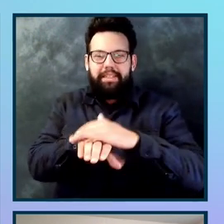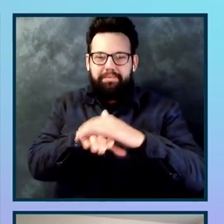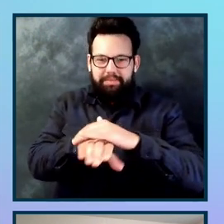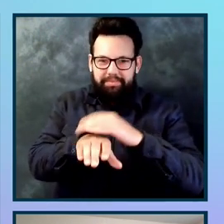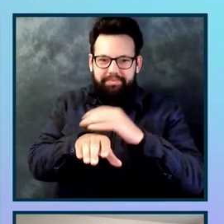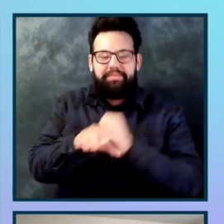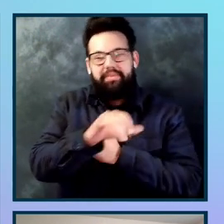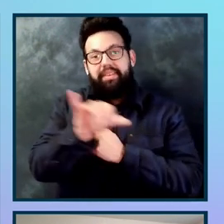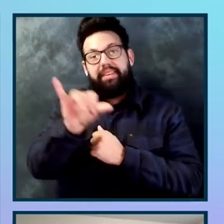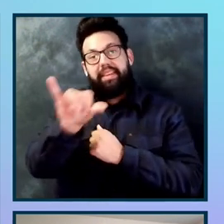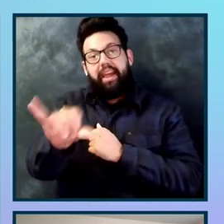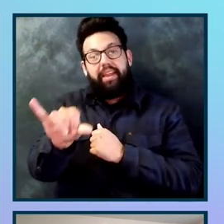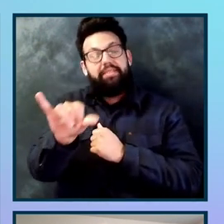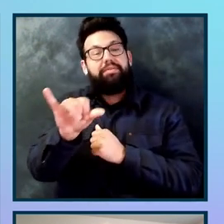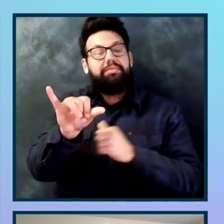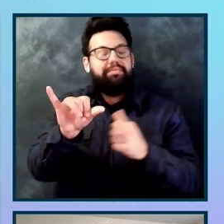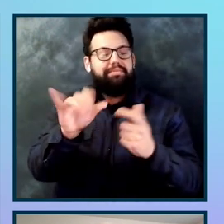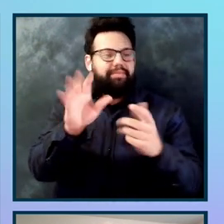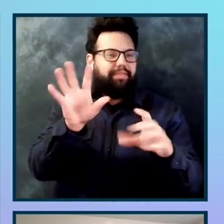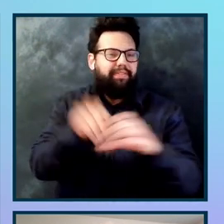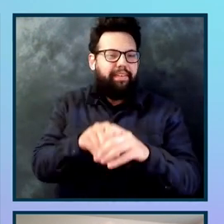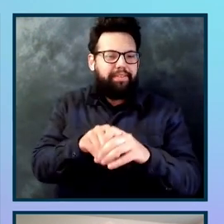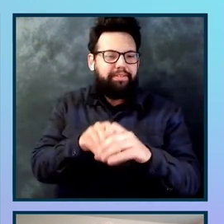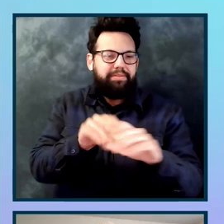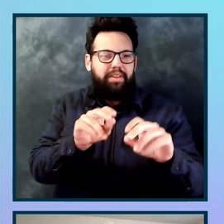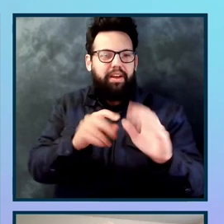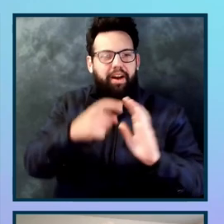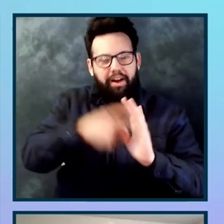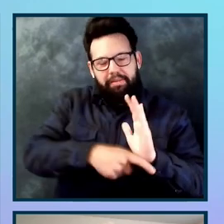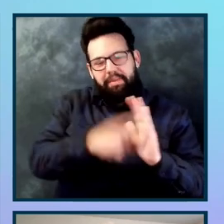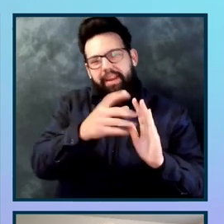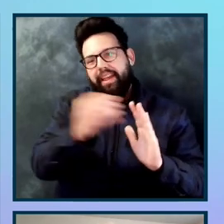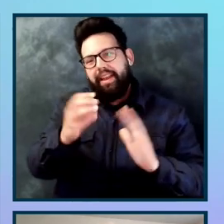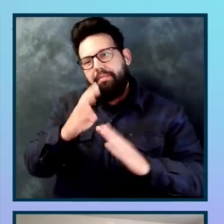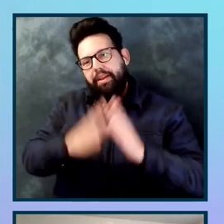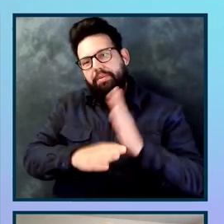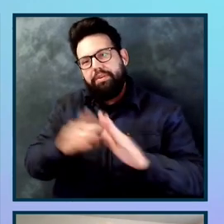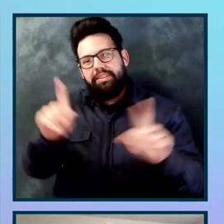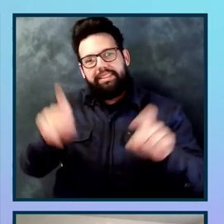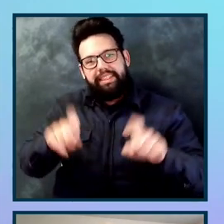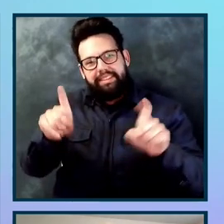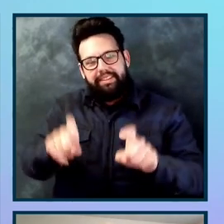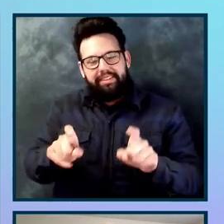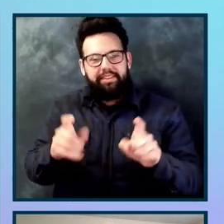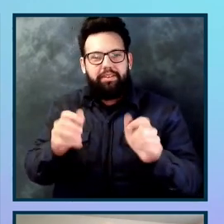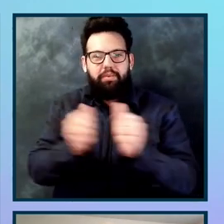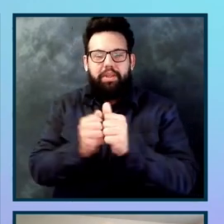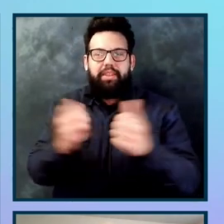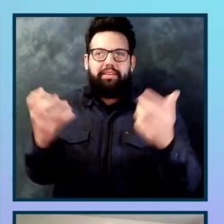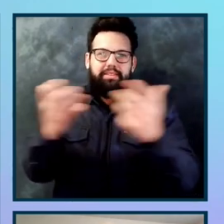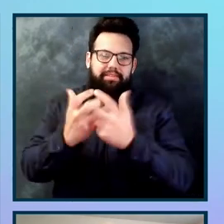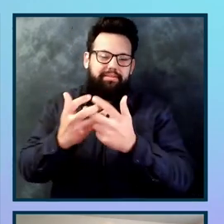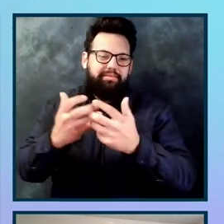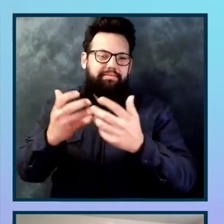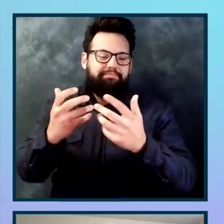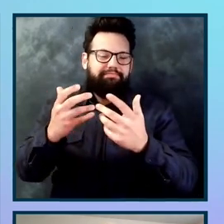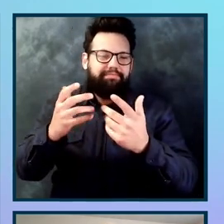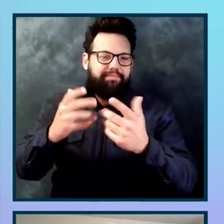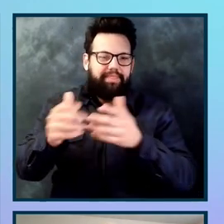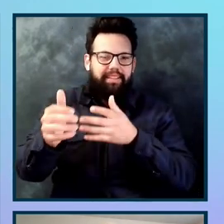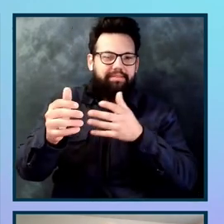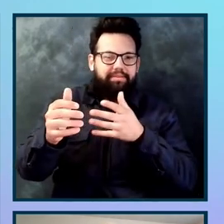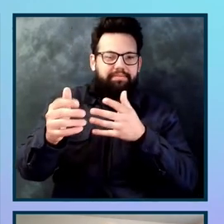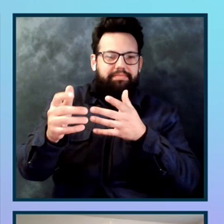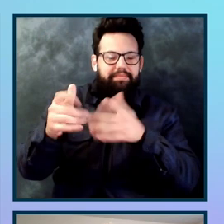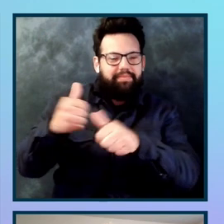process involves automatic and manual testing with the goal of maximizing conformance with Web Content Accessibility Guidelines left paren WCAG